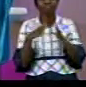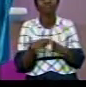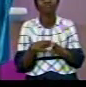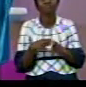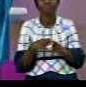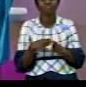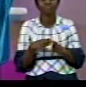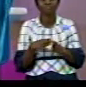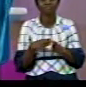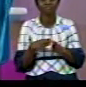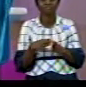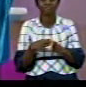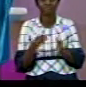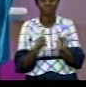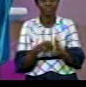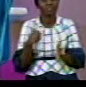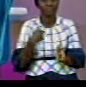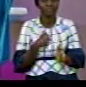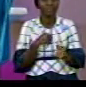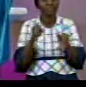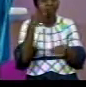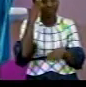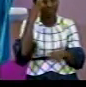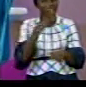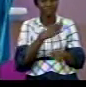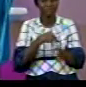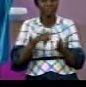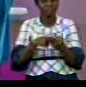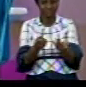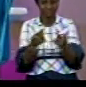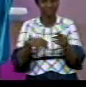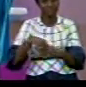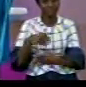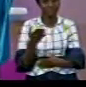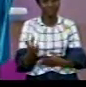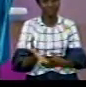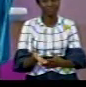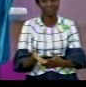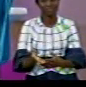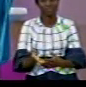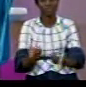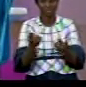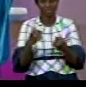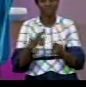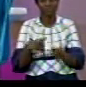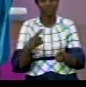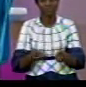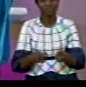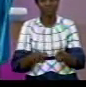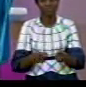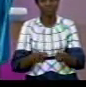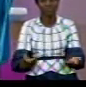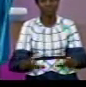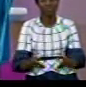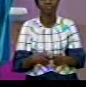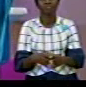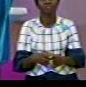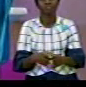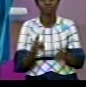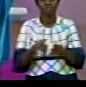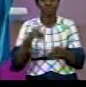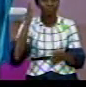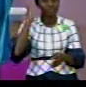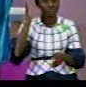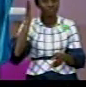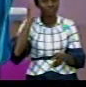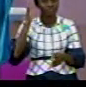may know and start coming out now start coming out to the front to testify to